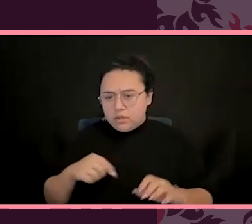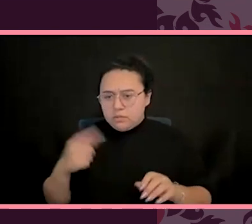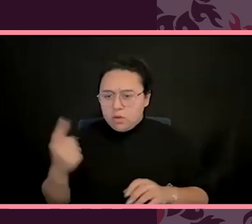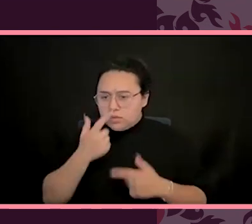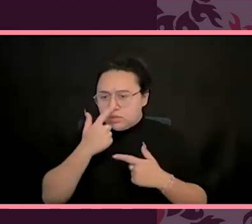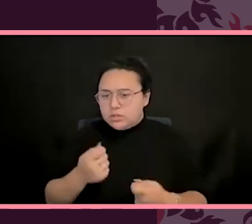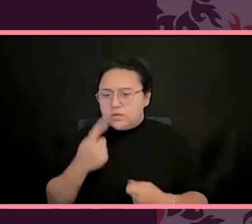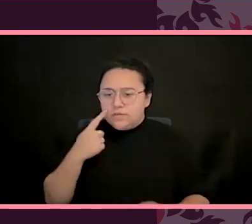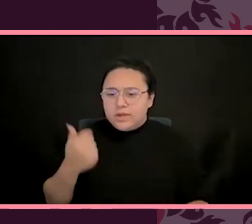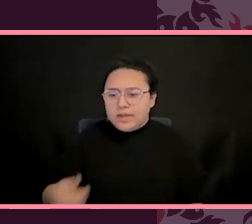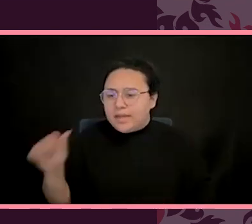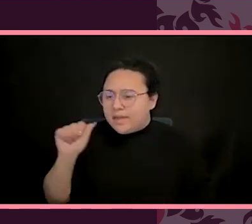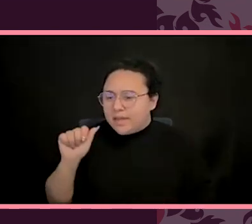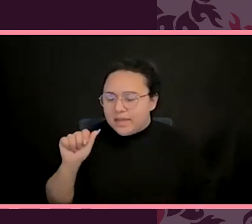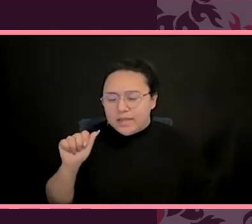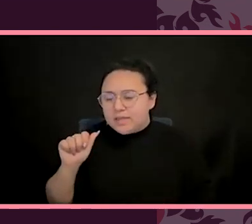like any